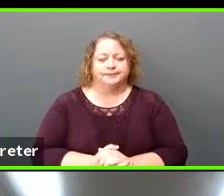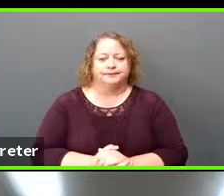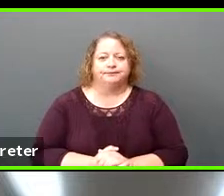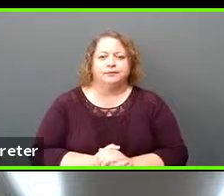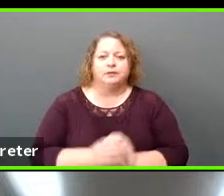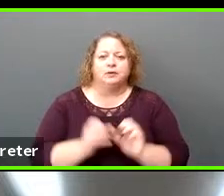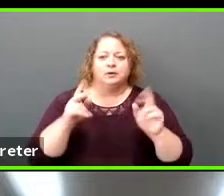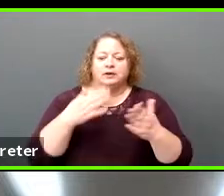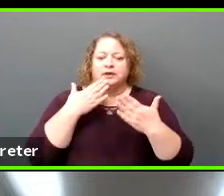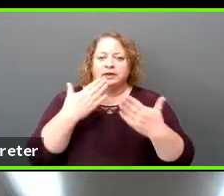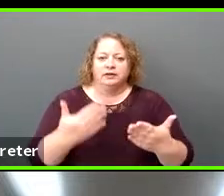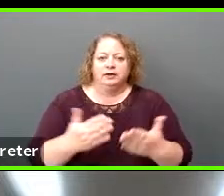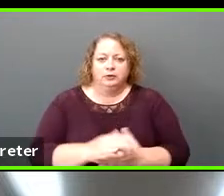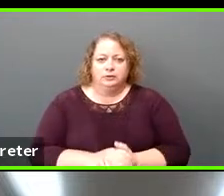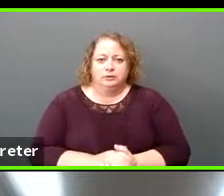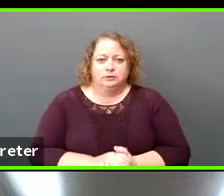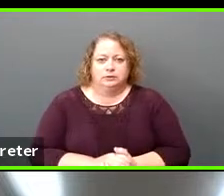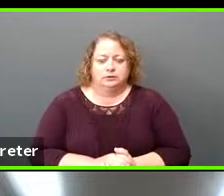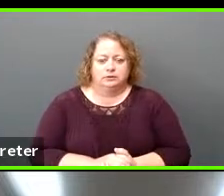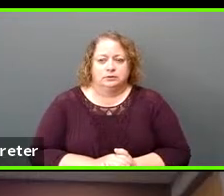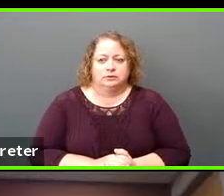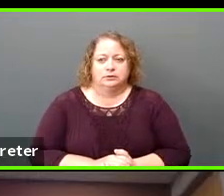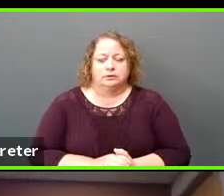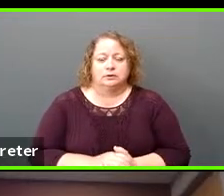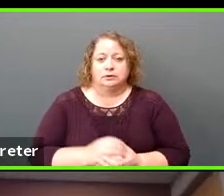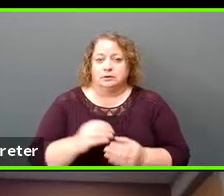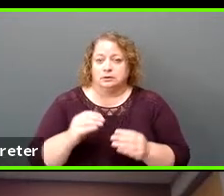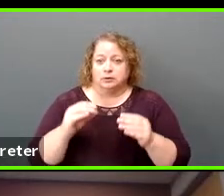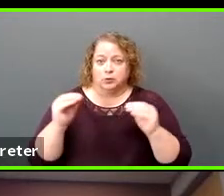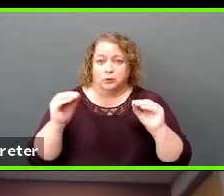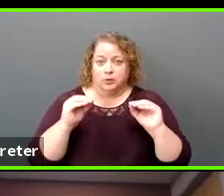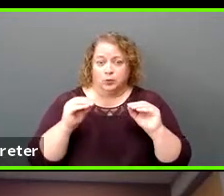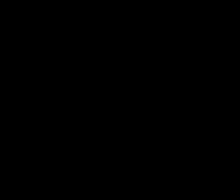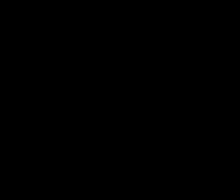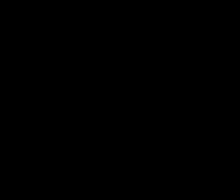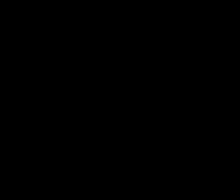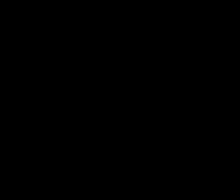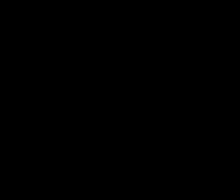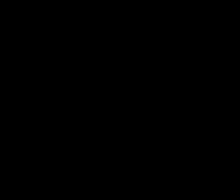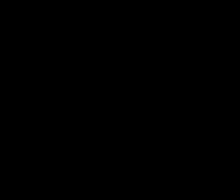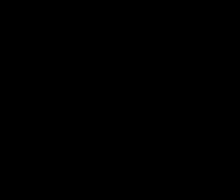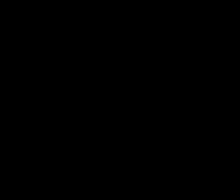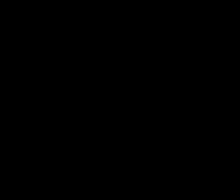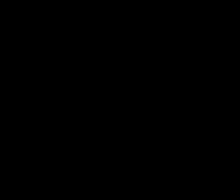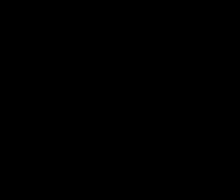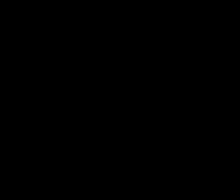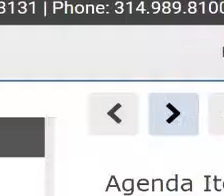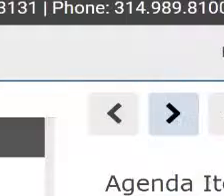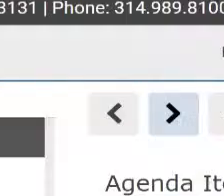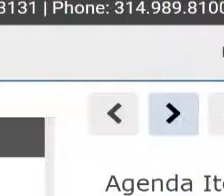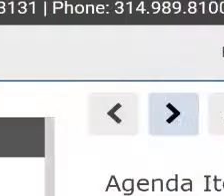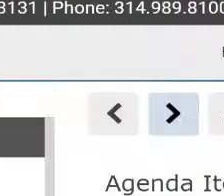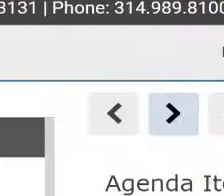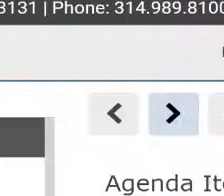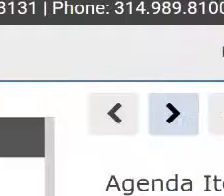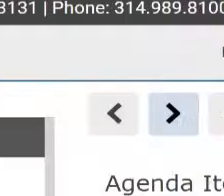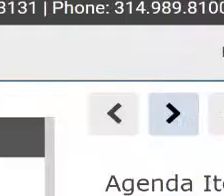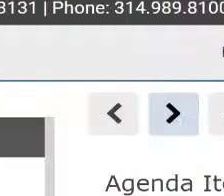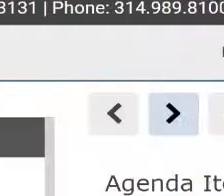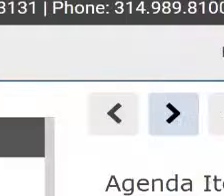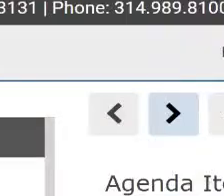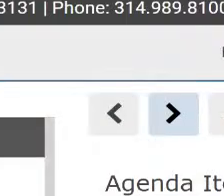All right, thank you. Public speakers, we have no public comments tonight? No, we do not. We have the one from